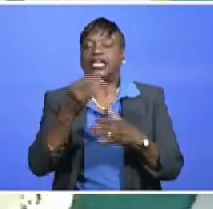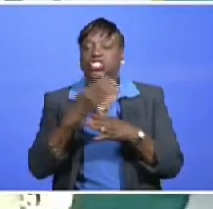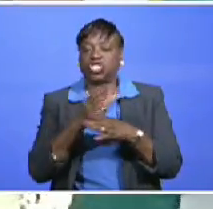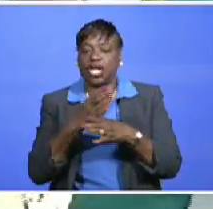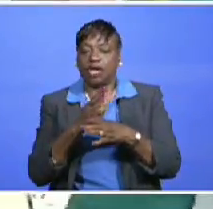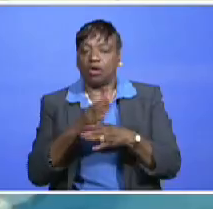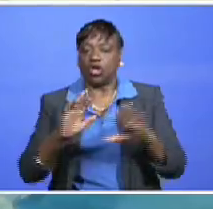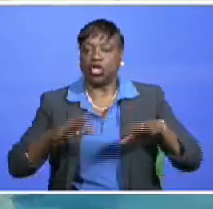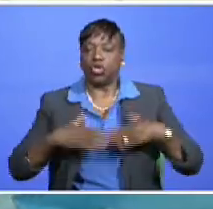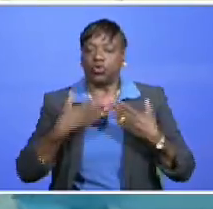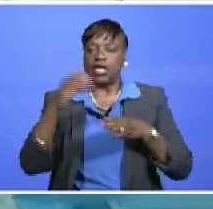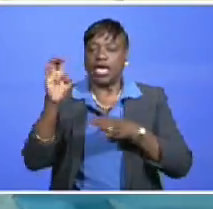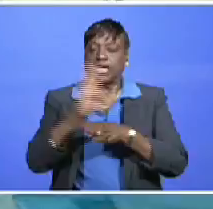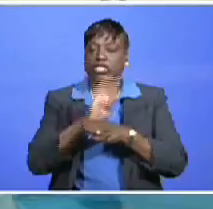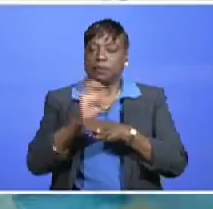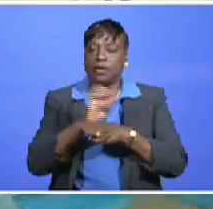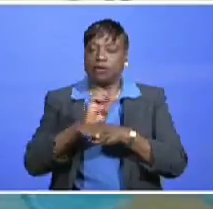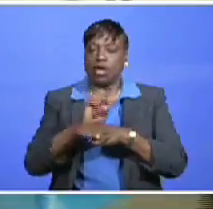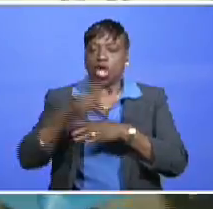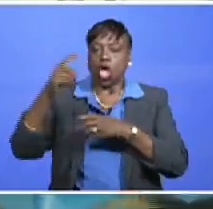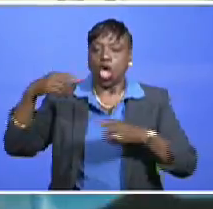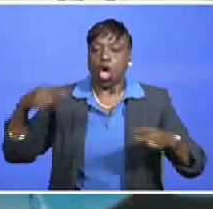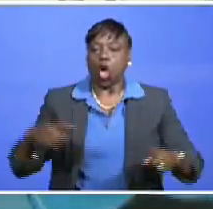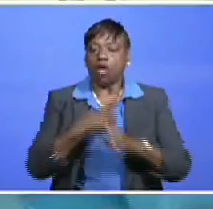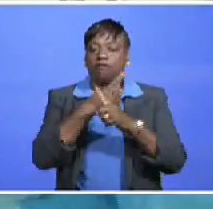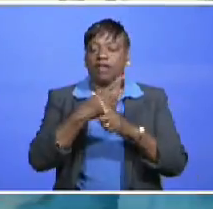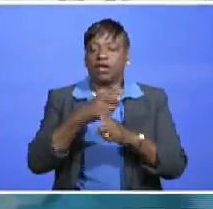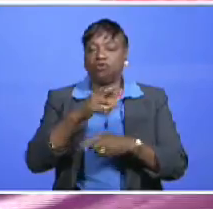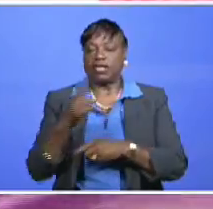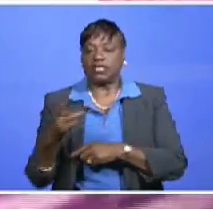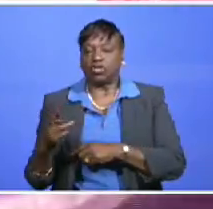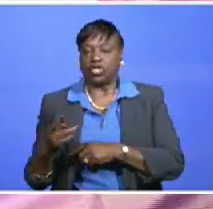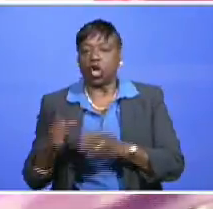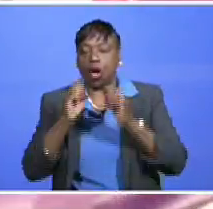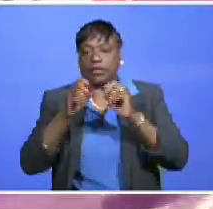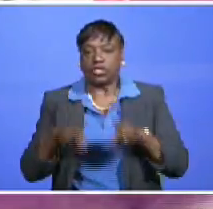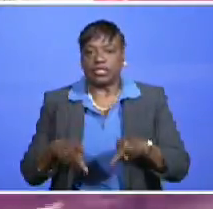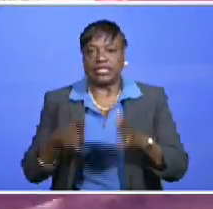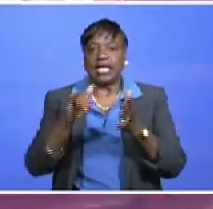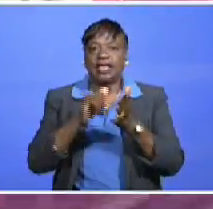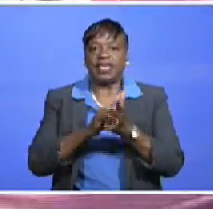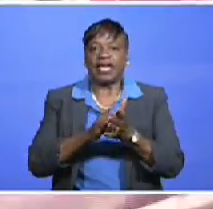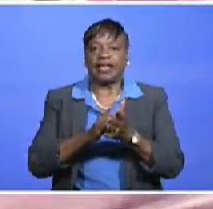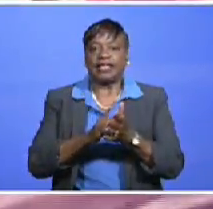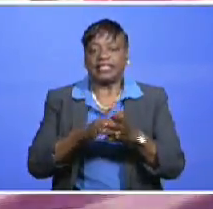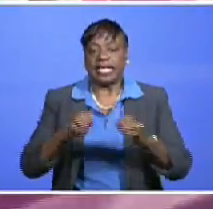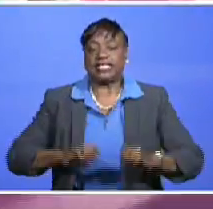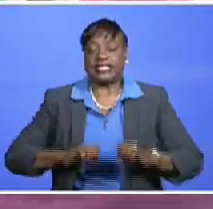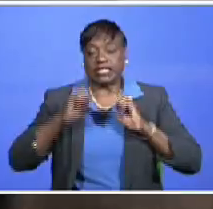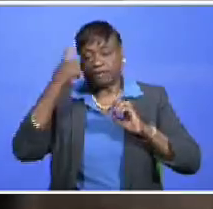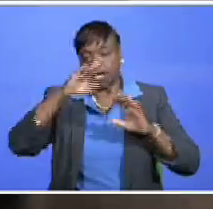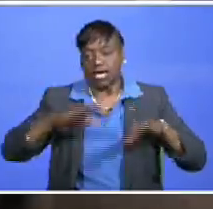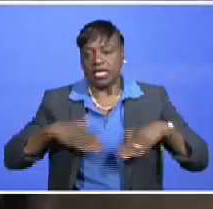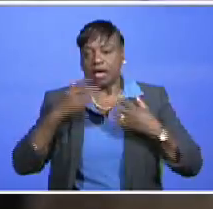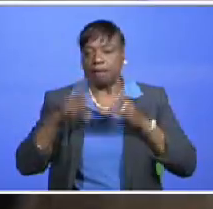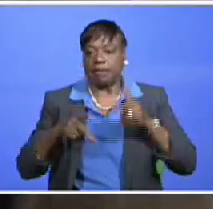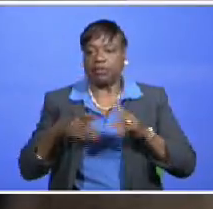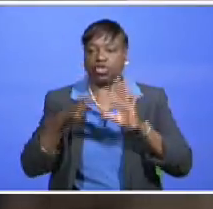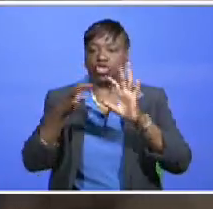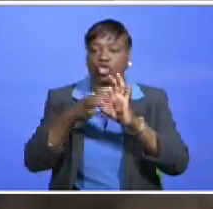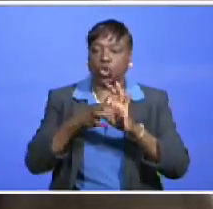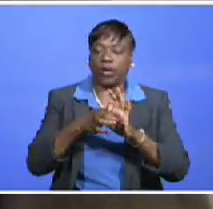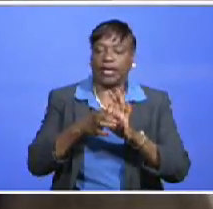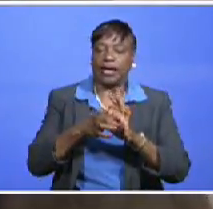entrepreneurship, conflict resolution, opportunities that exist for young people to join various organizations, and of